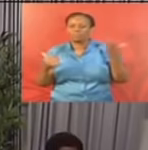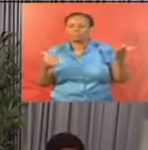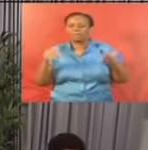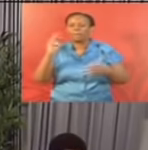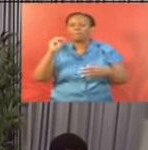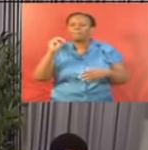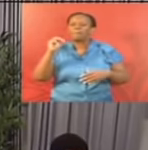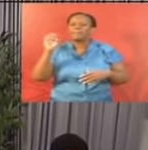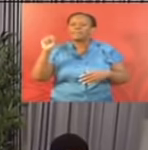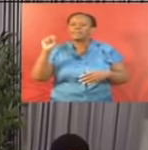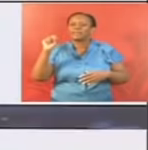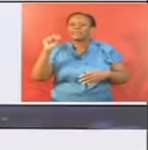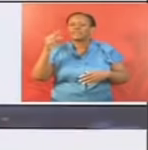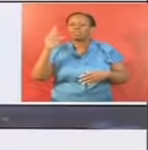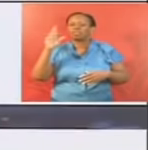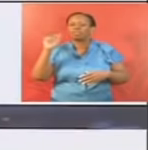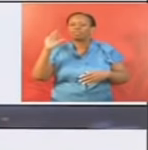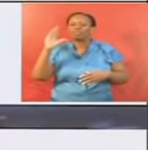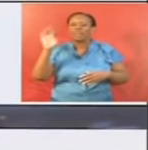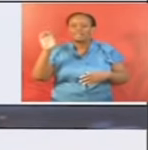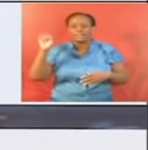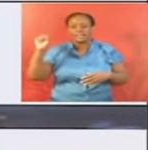for children.